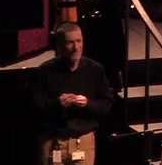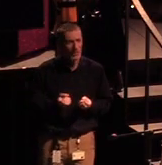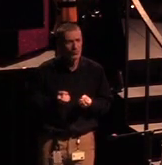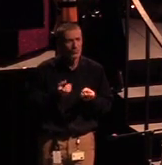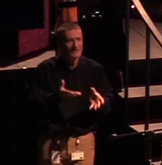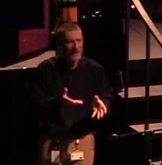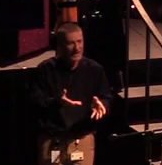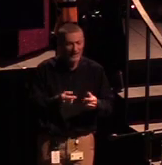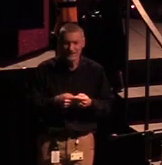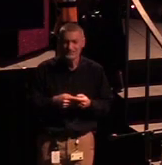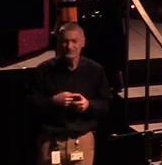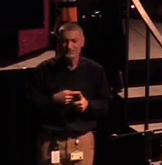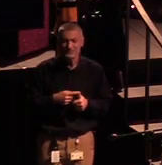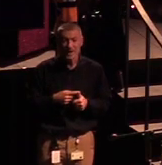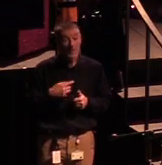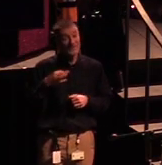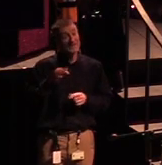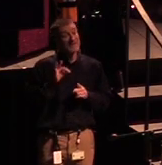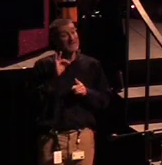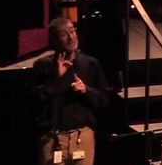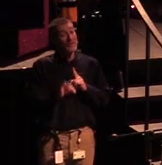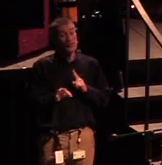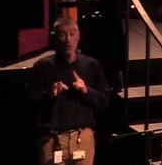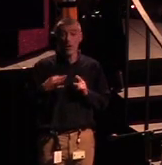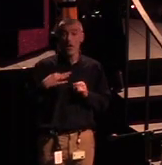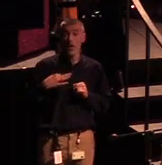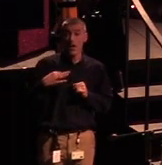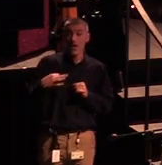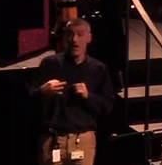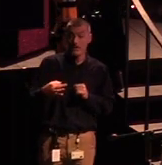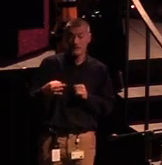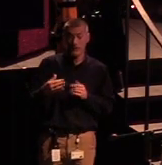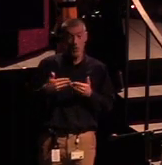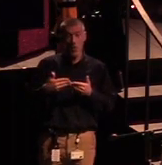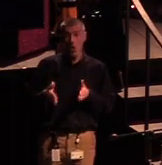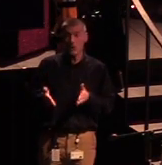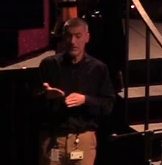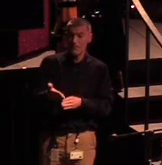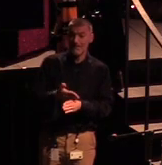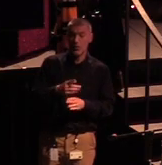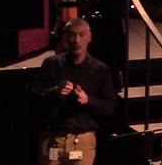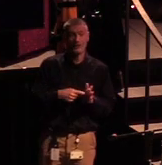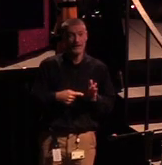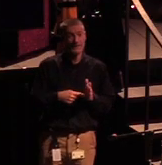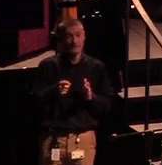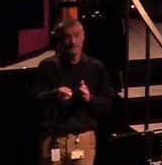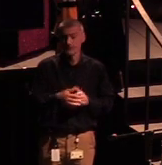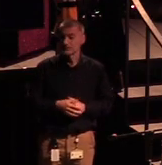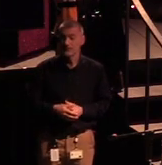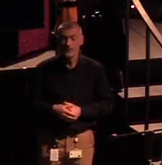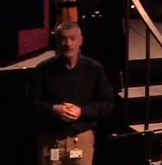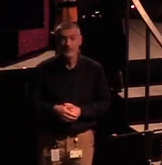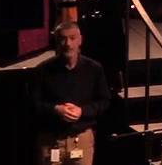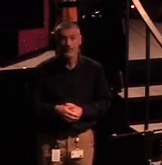and we've got a couple of special guests here to do some opening remarks before before Jess comes on and does her keynote speech so